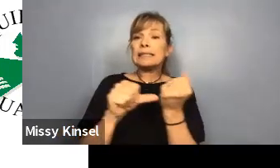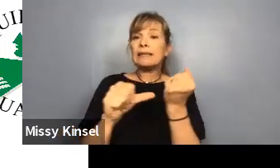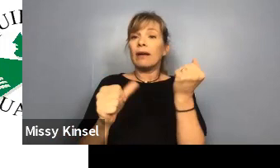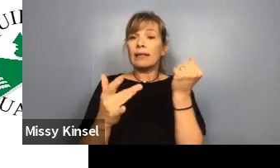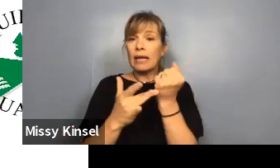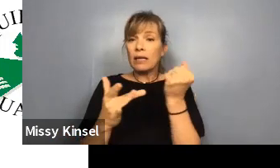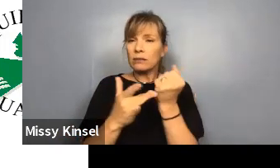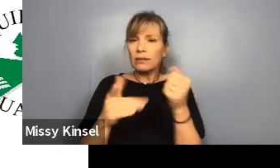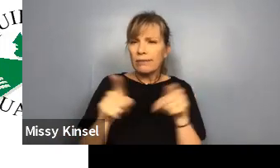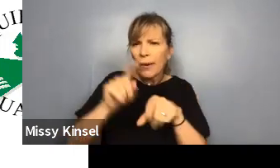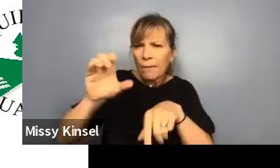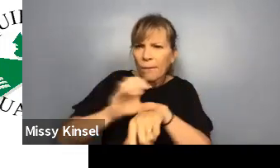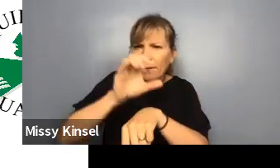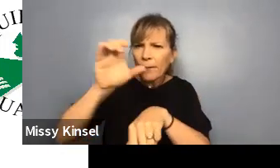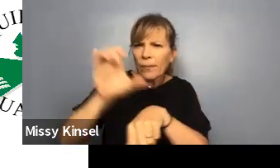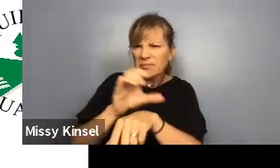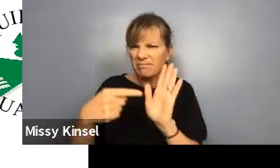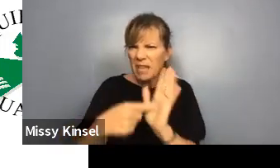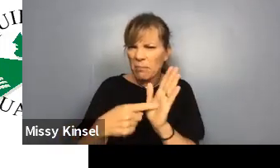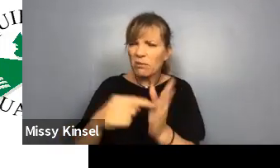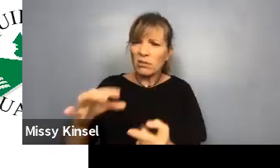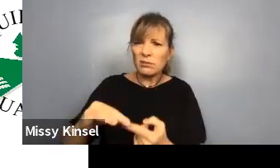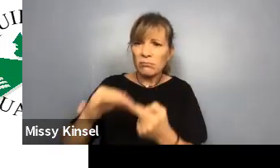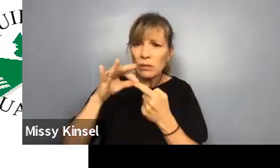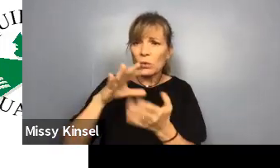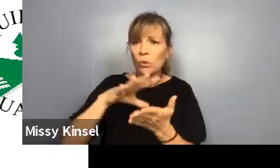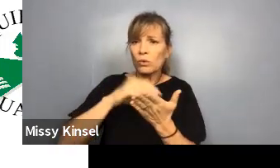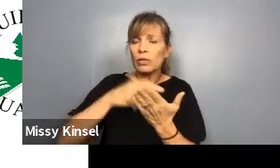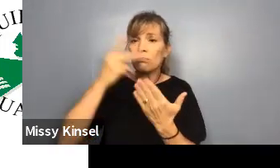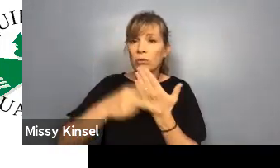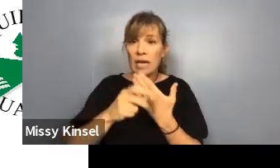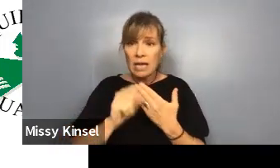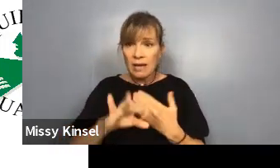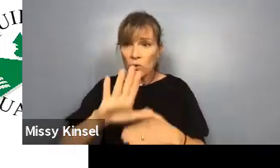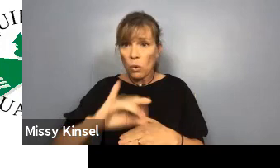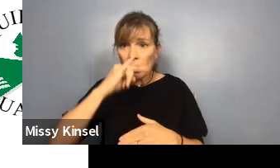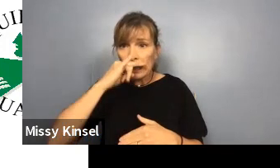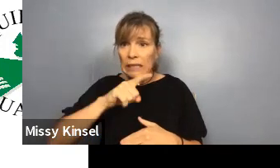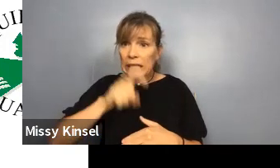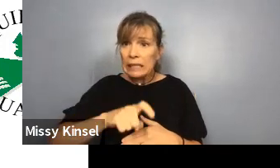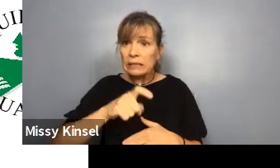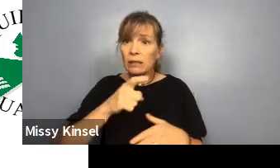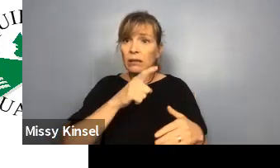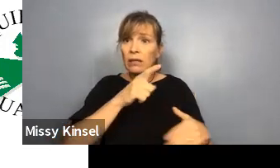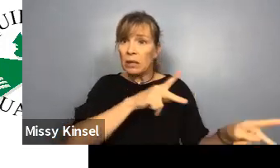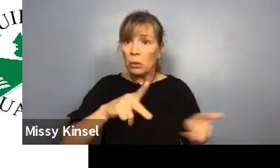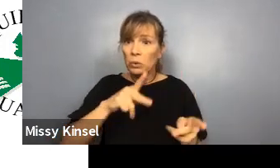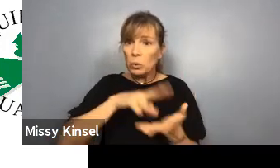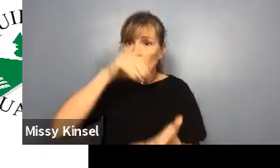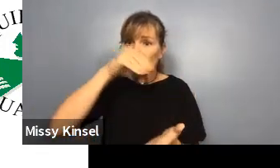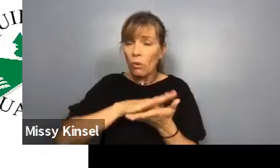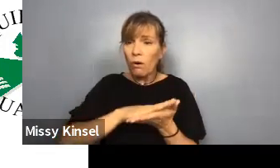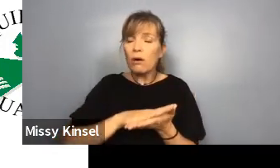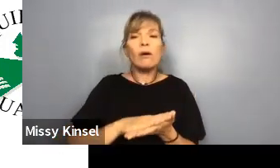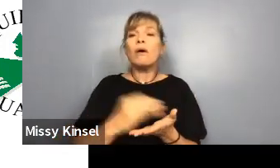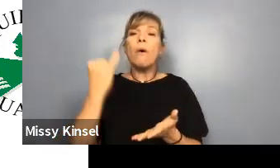technology like computers or special learning programs, if that's what your child needs to learn in school. If your